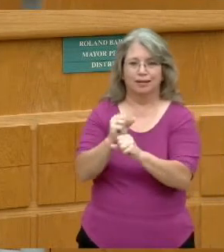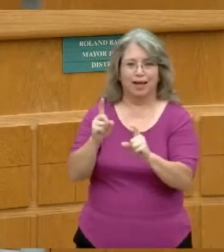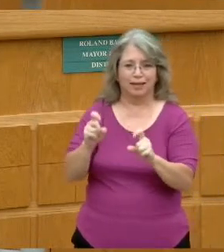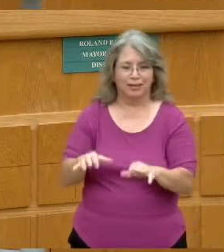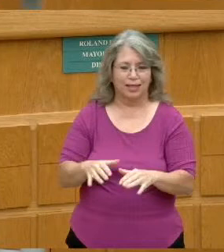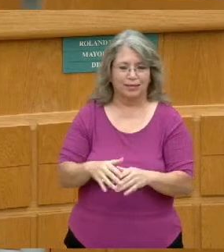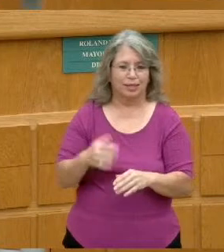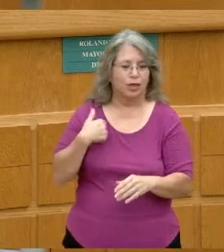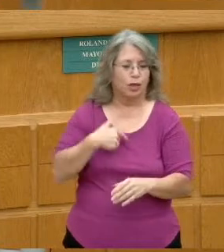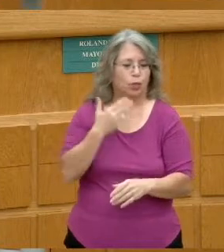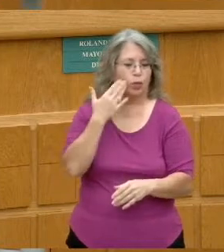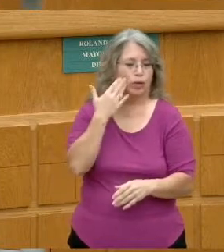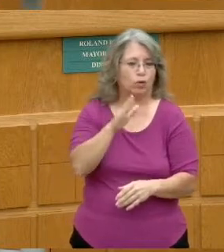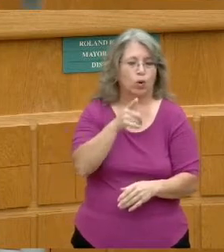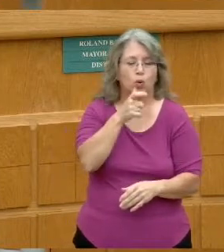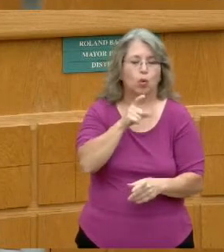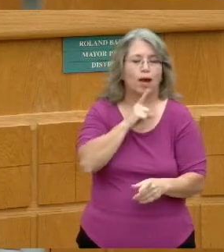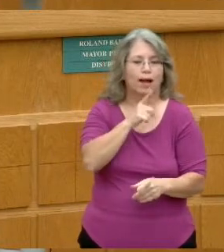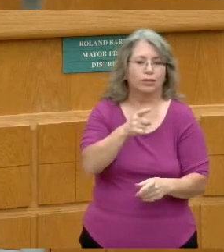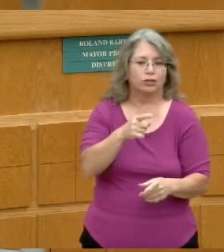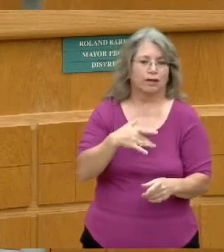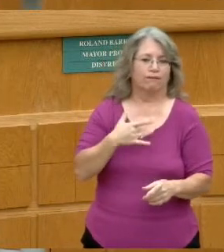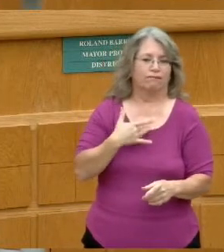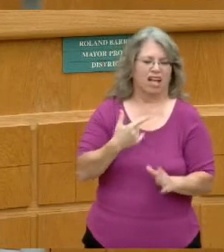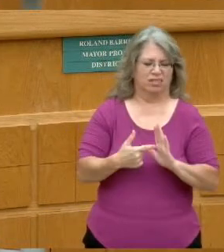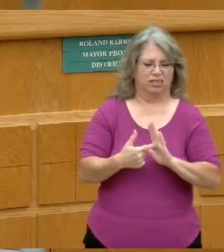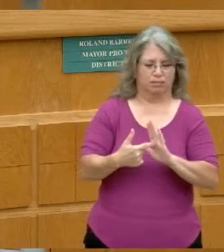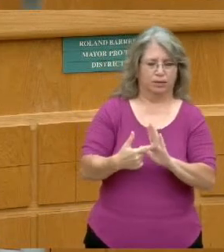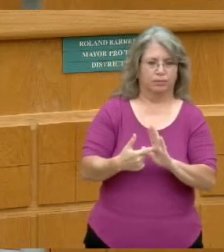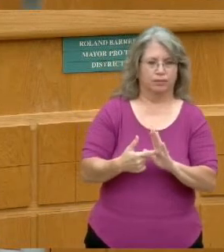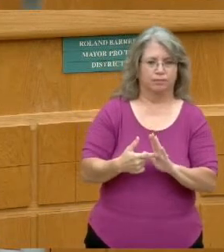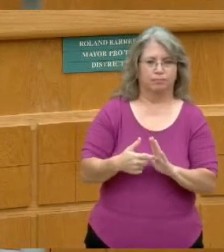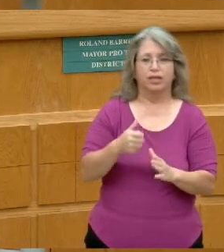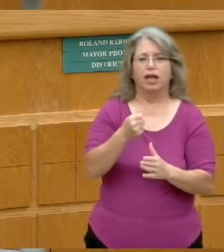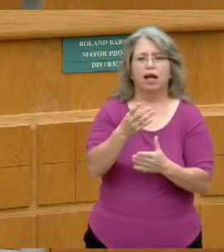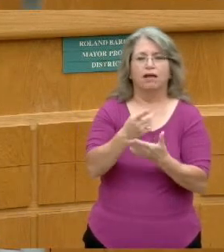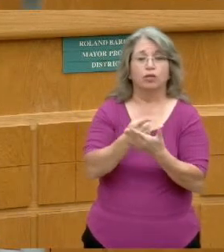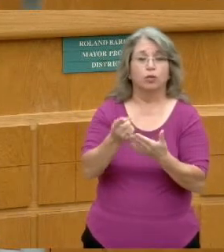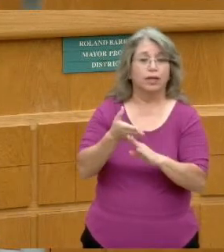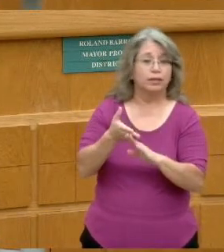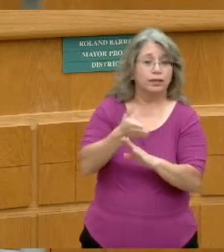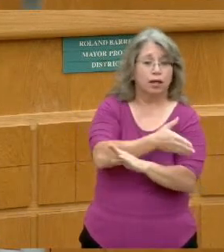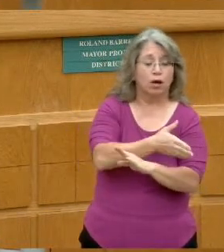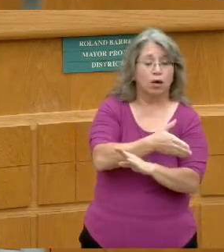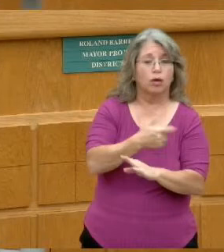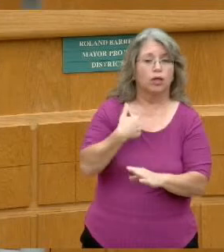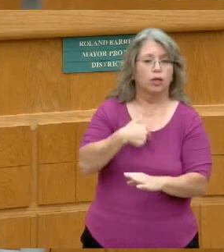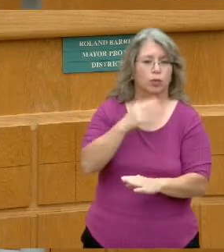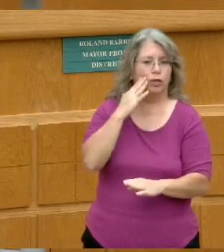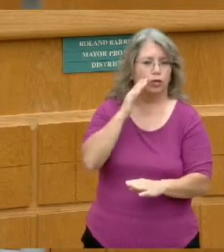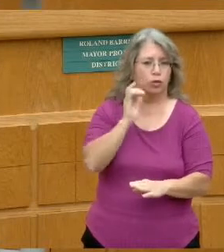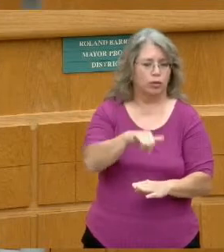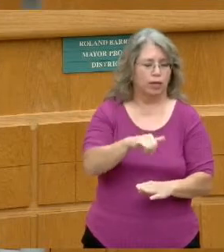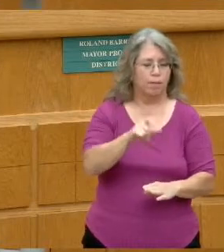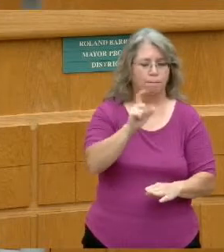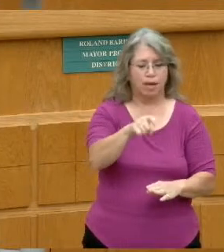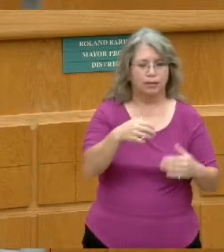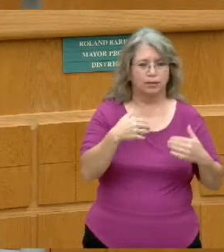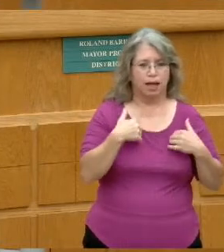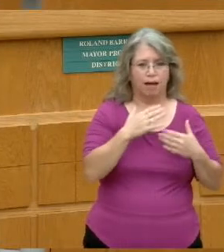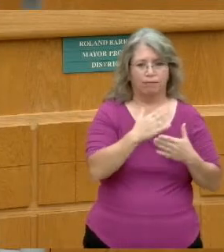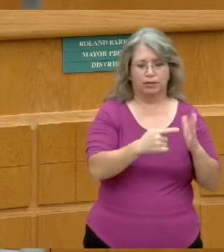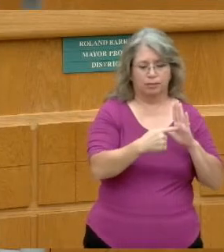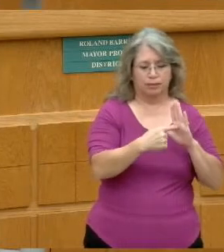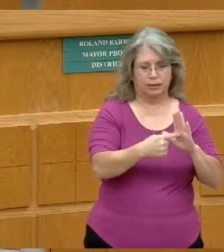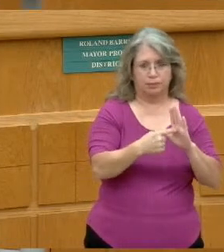actually had symptoms. A few weeks ago, before April 21st, we knew that you had to meet all these different CDC guidelines. So you're much more likely